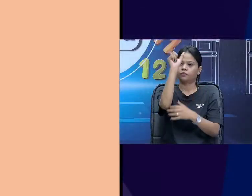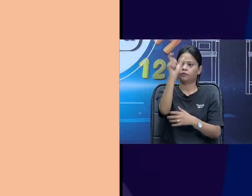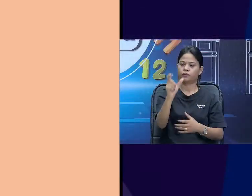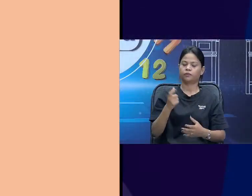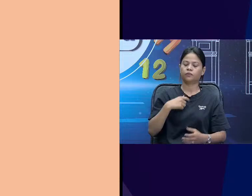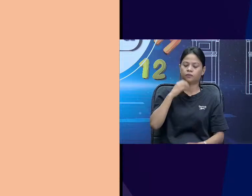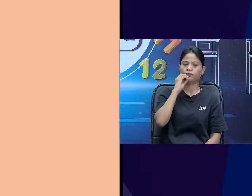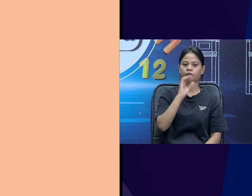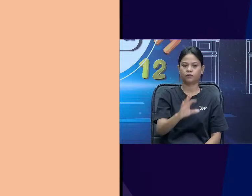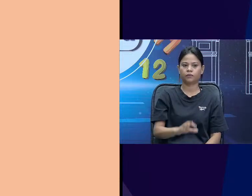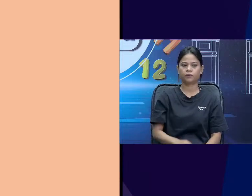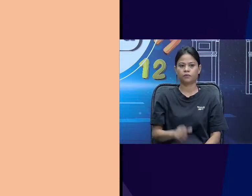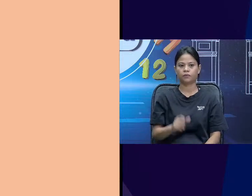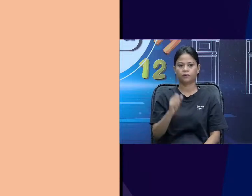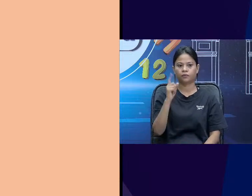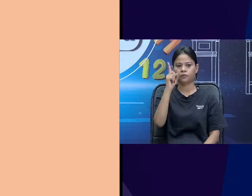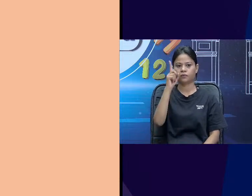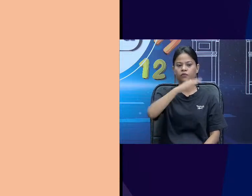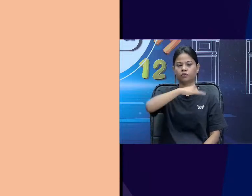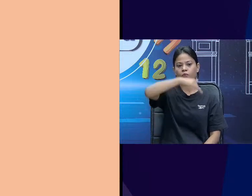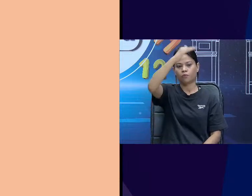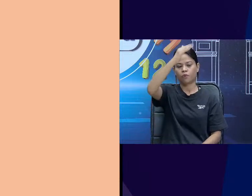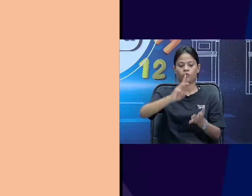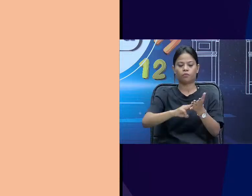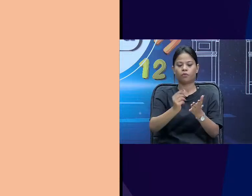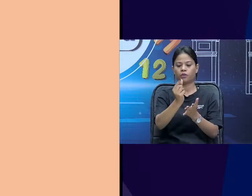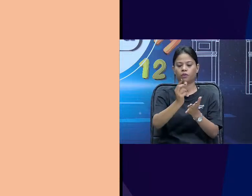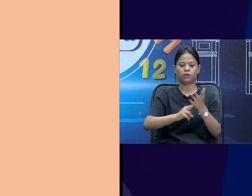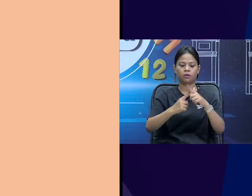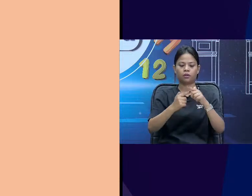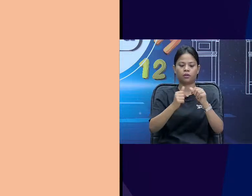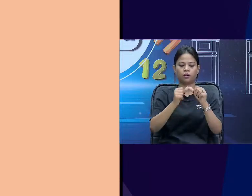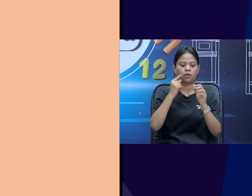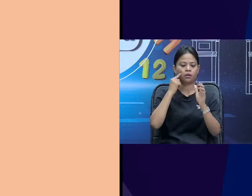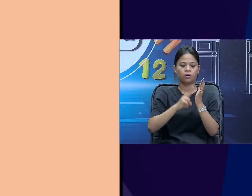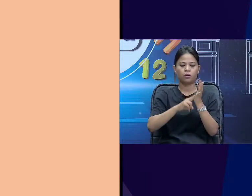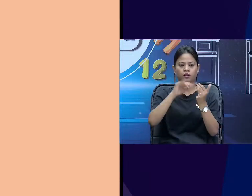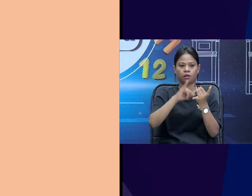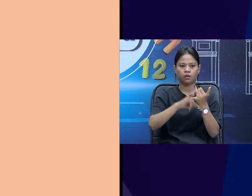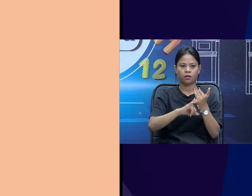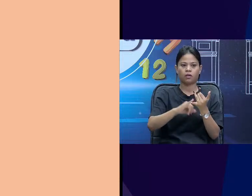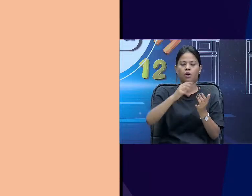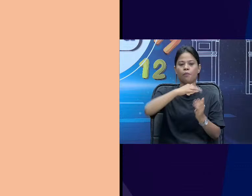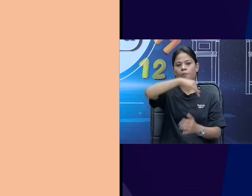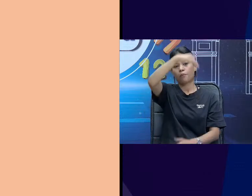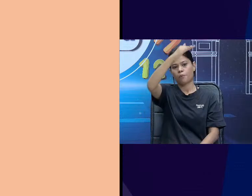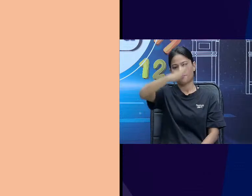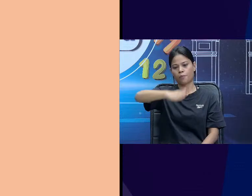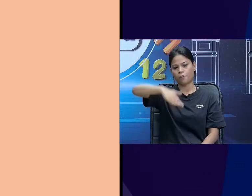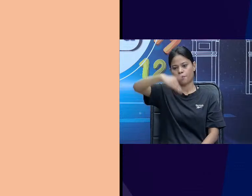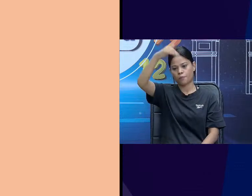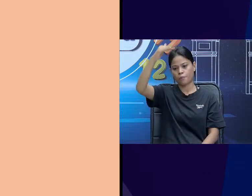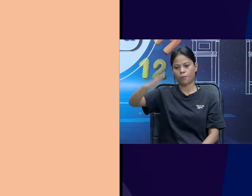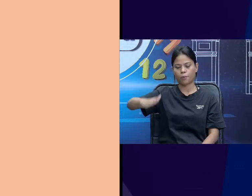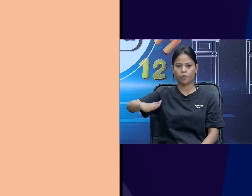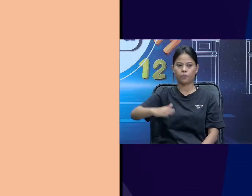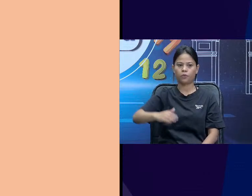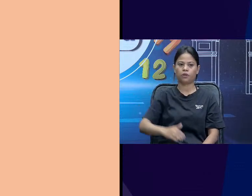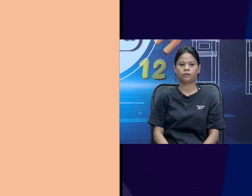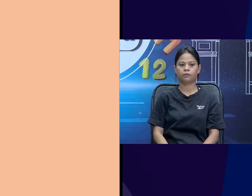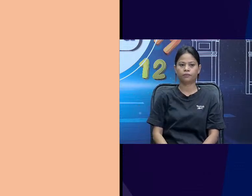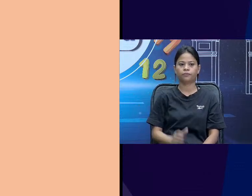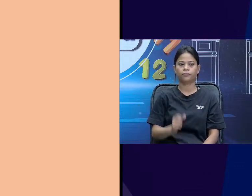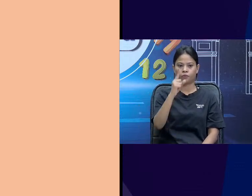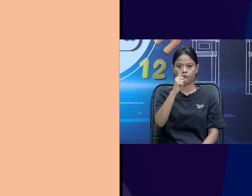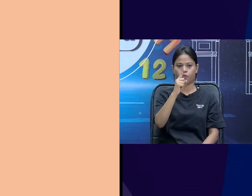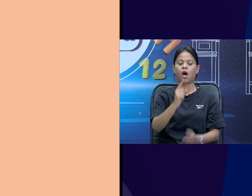screen? Yeah. It is mountains, passengers. Yes, ma'am, please. As usual, dear learners, we have 3 keywords for this session.